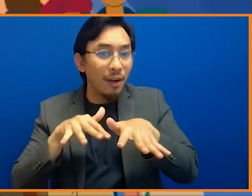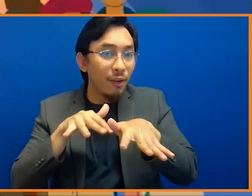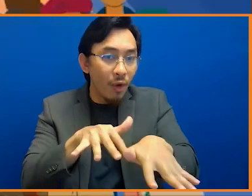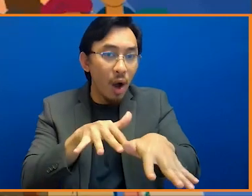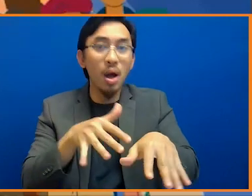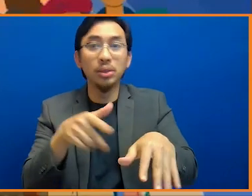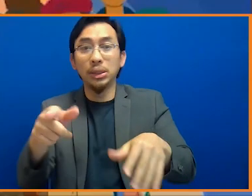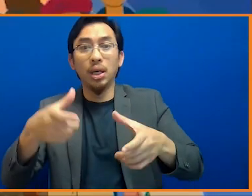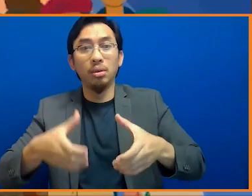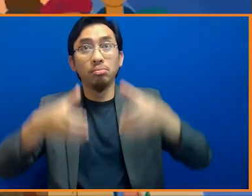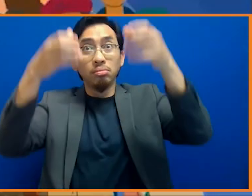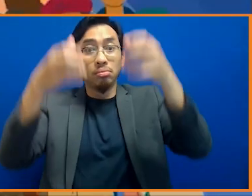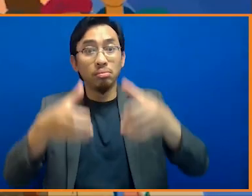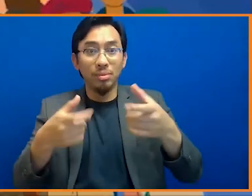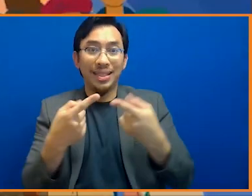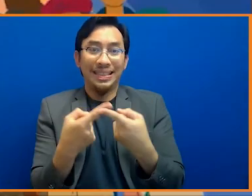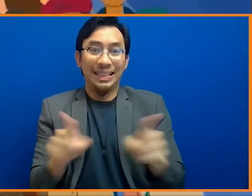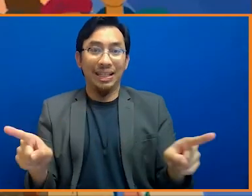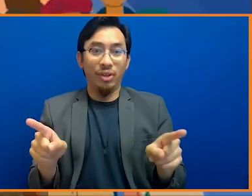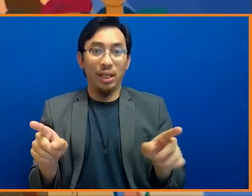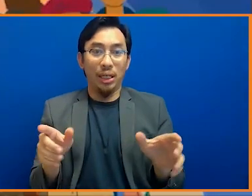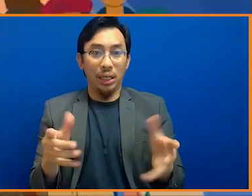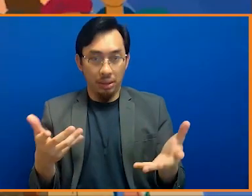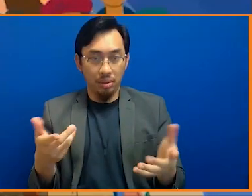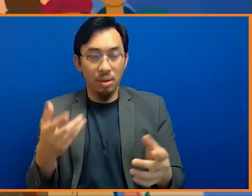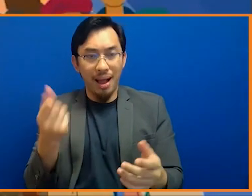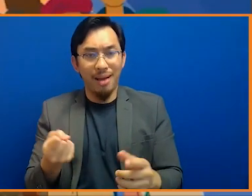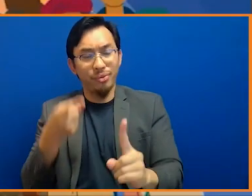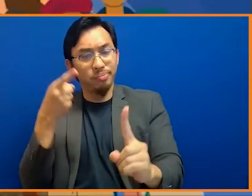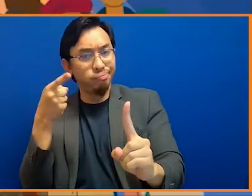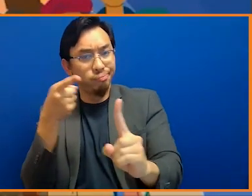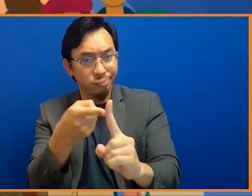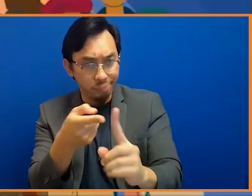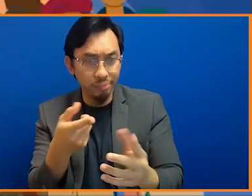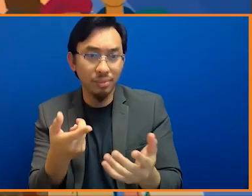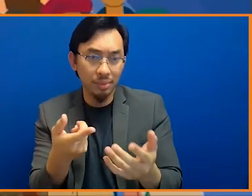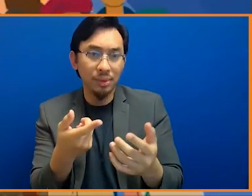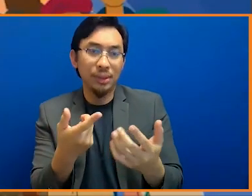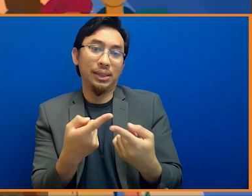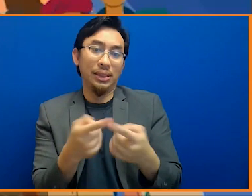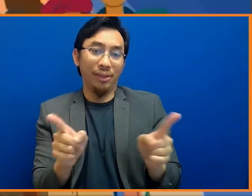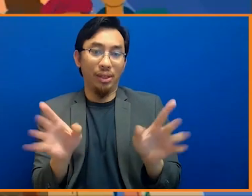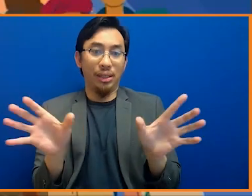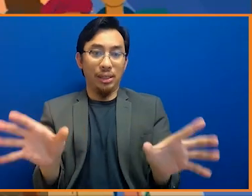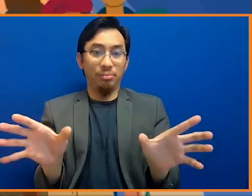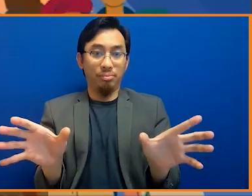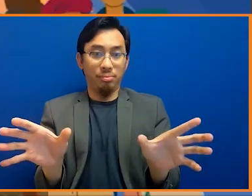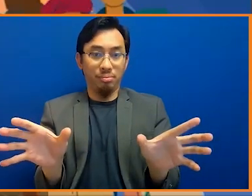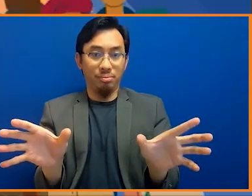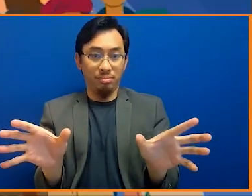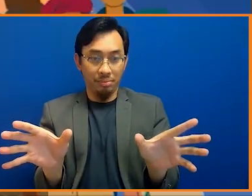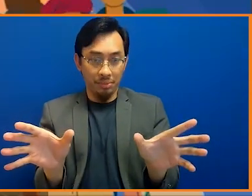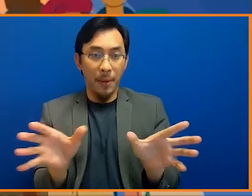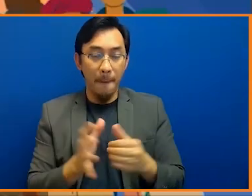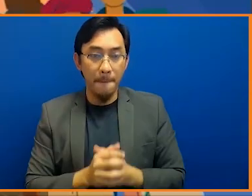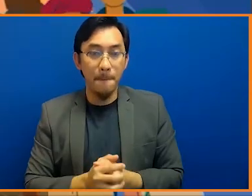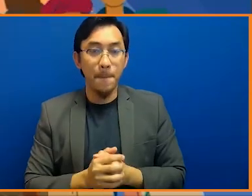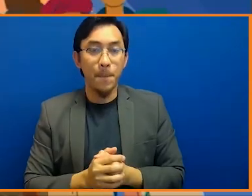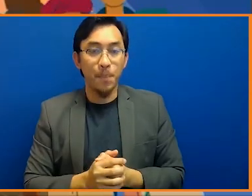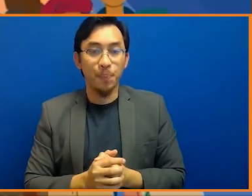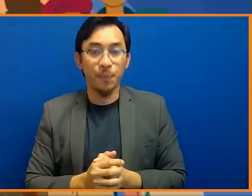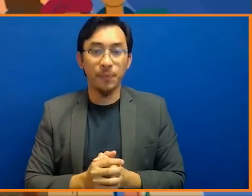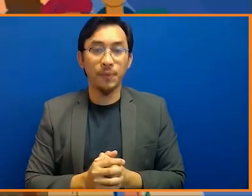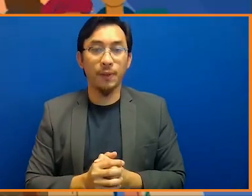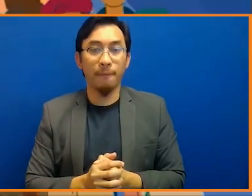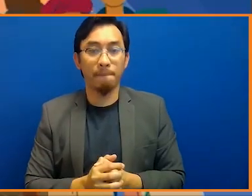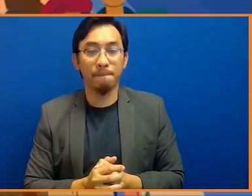building, not for other purpose. Okay. If there are other activities in the building, actually it is not the